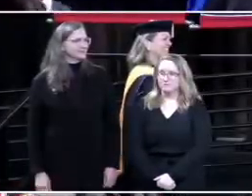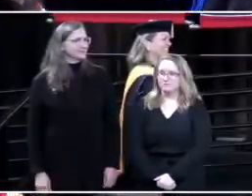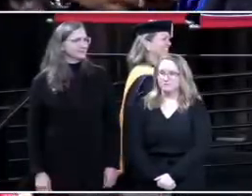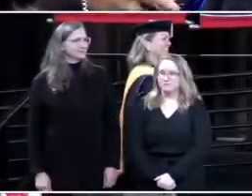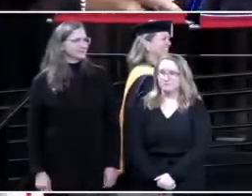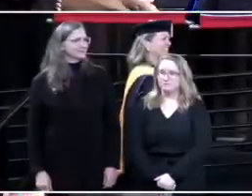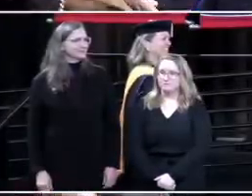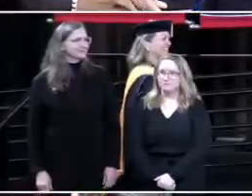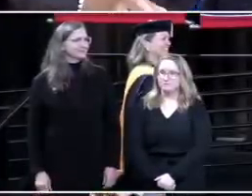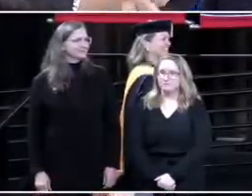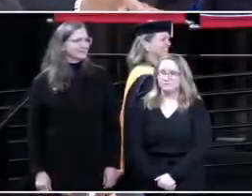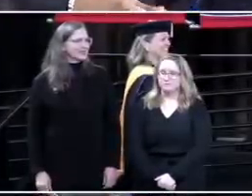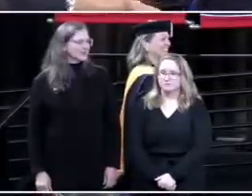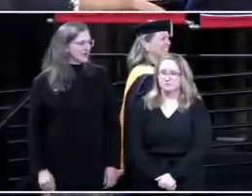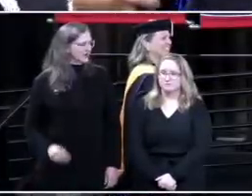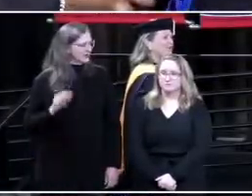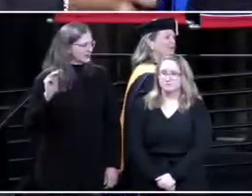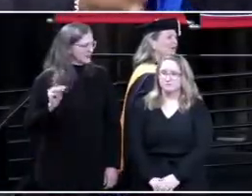Margaret Mary Steinkamp.